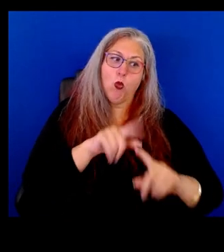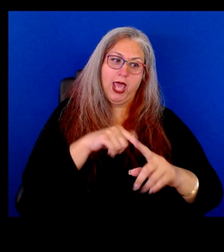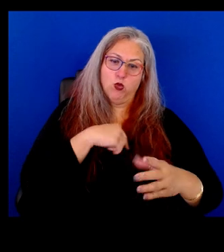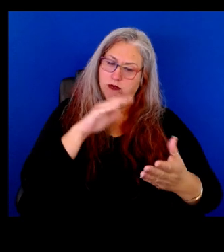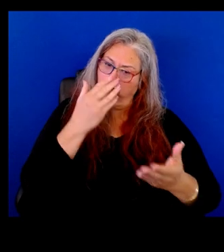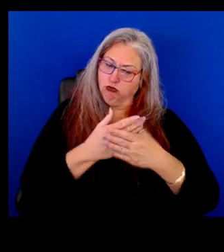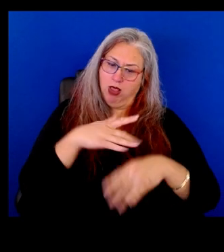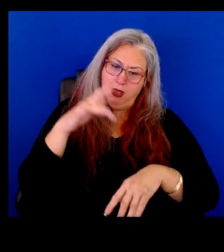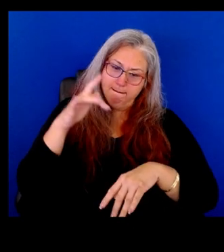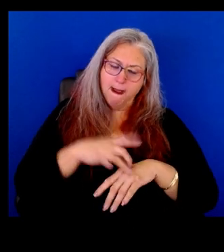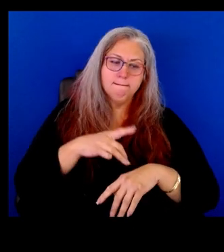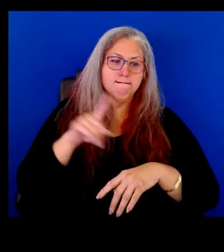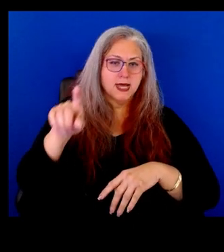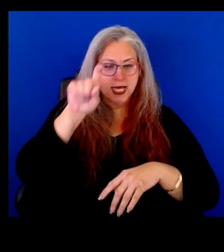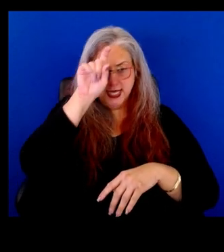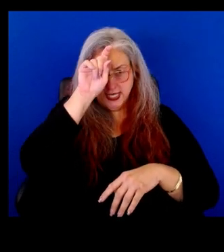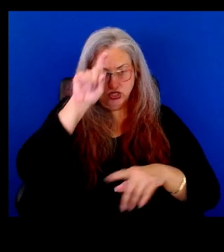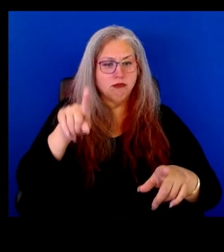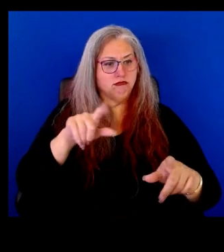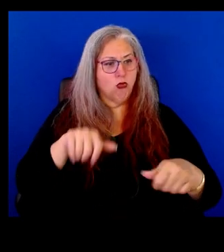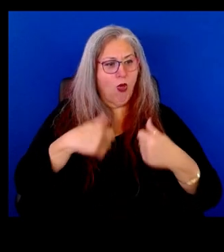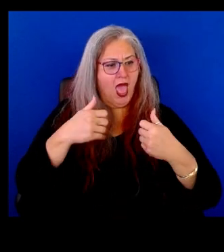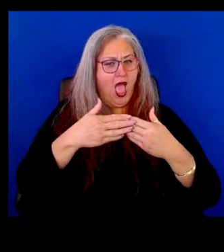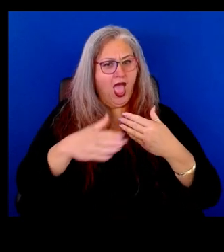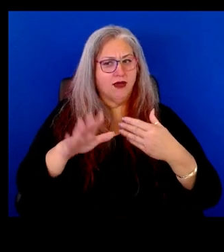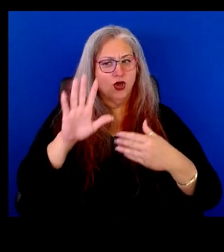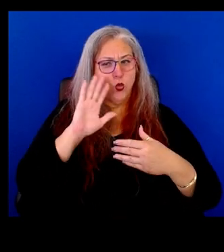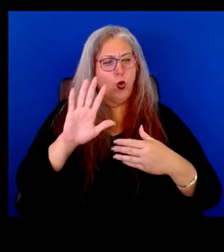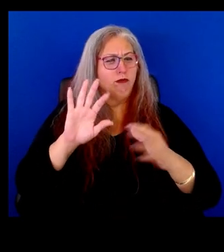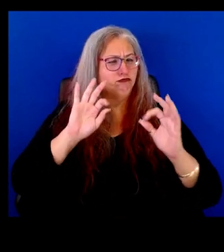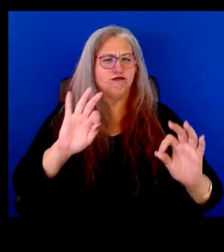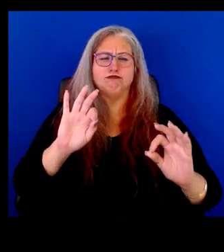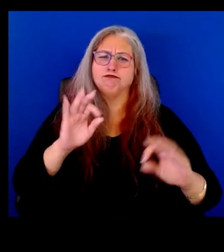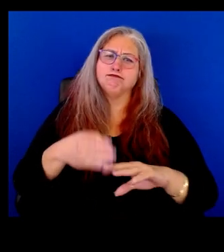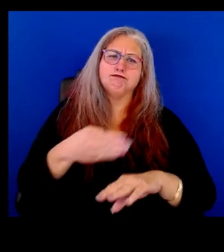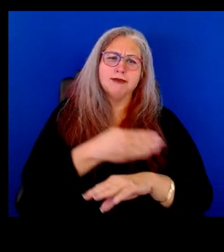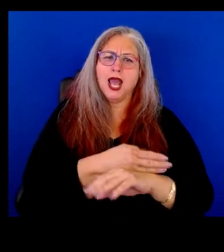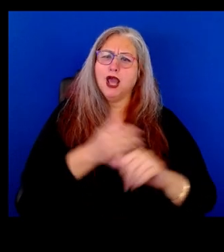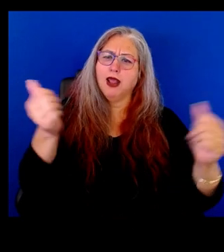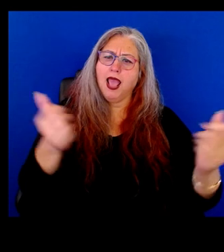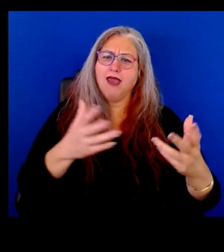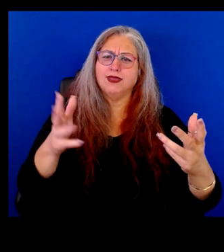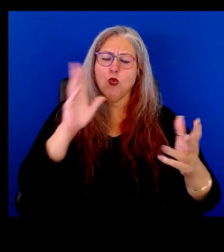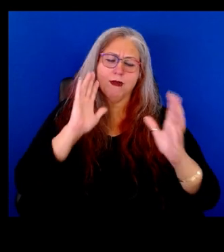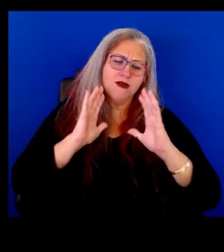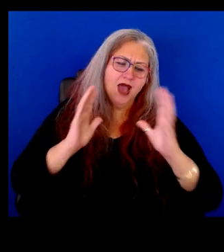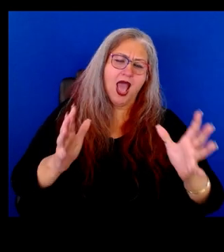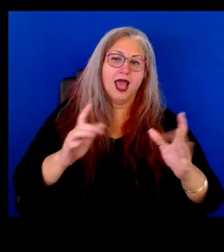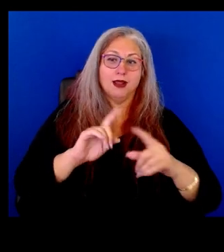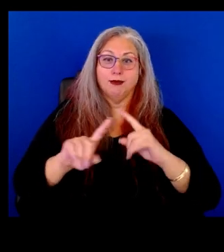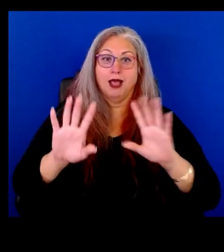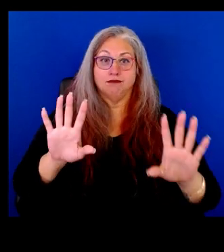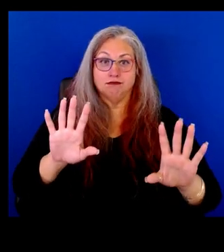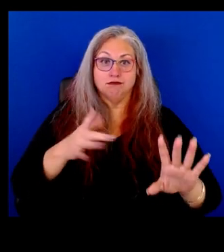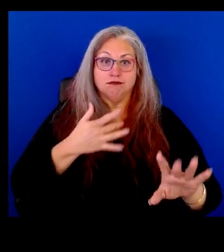would set foot in Egypt, life would be a bed of roses. Everything would be fine and everything. And